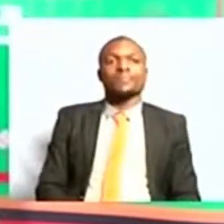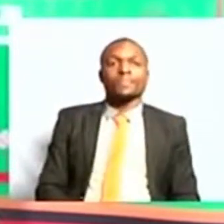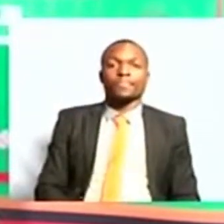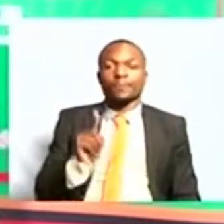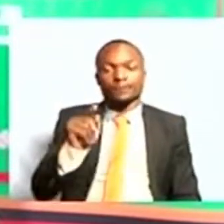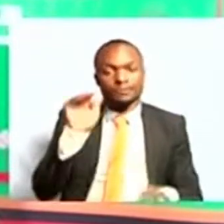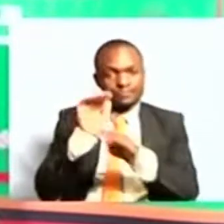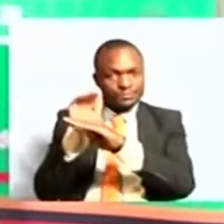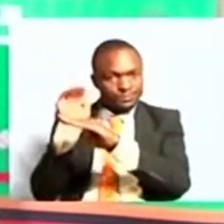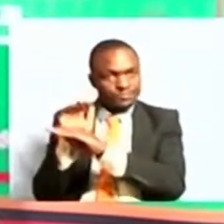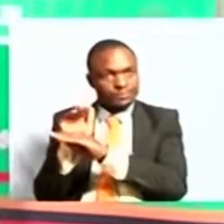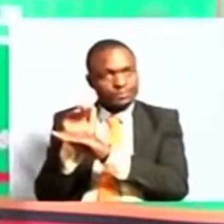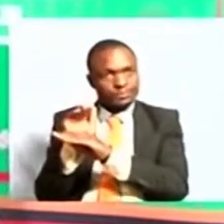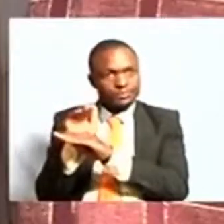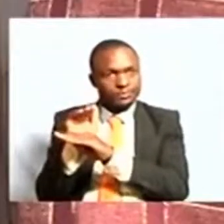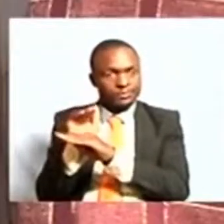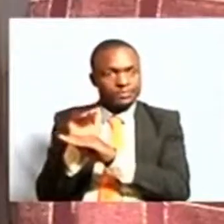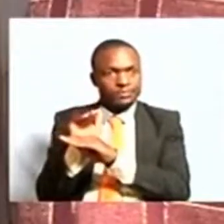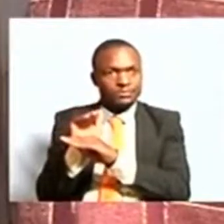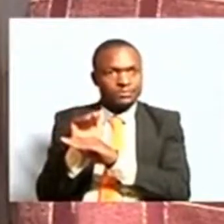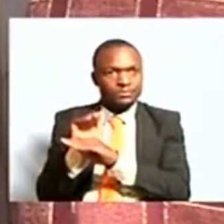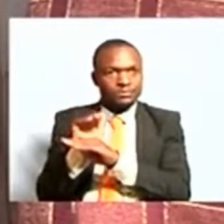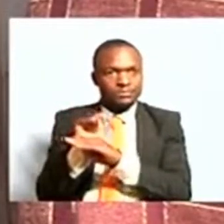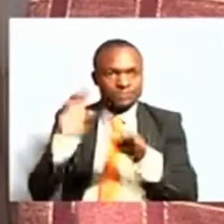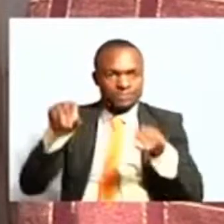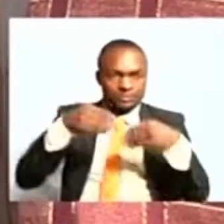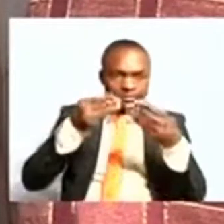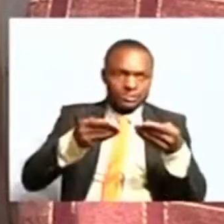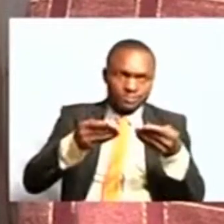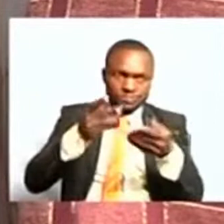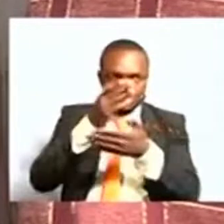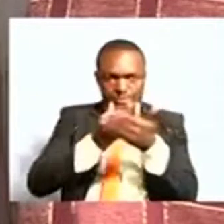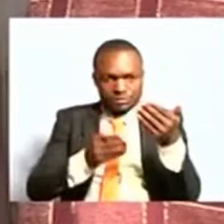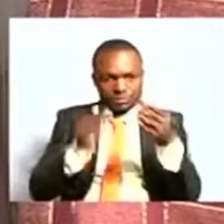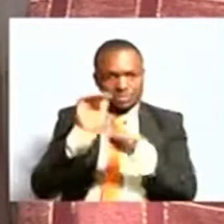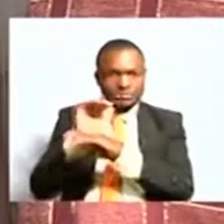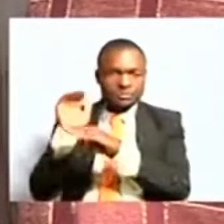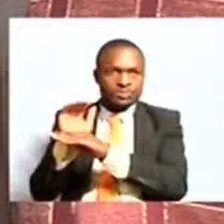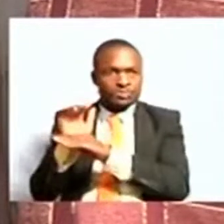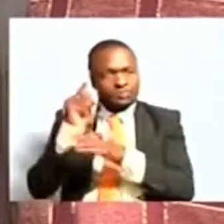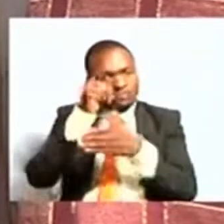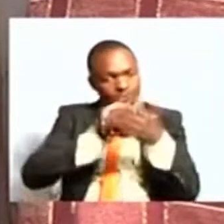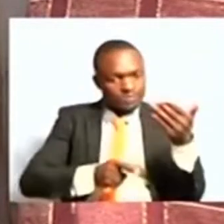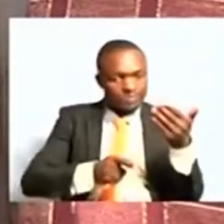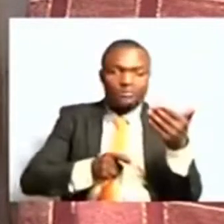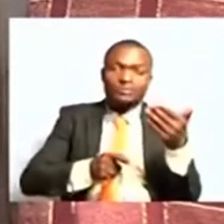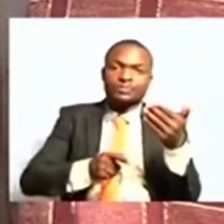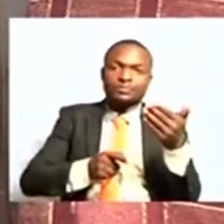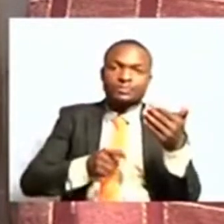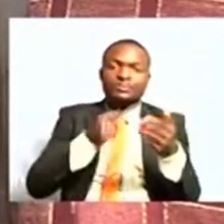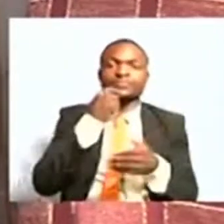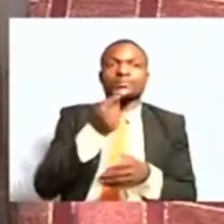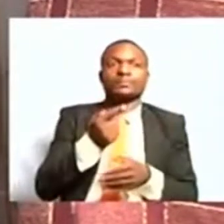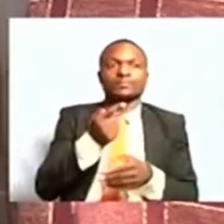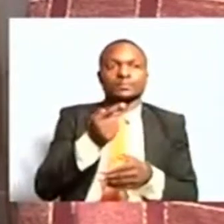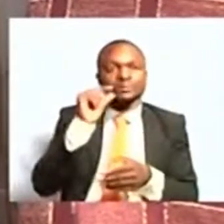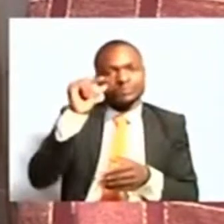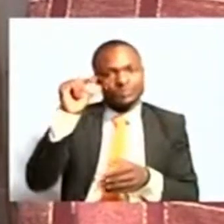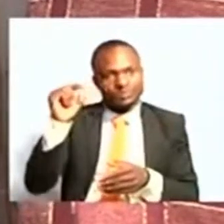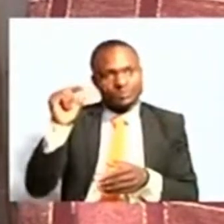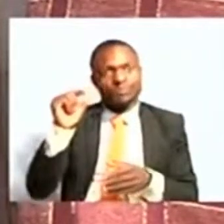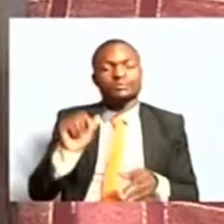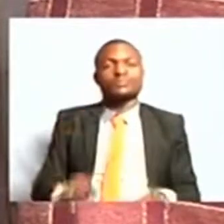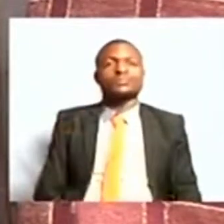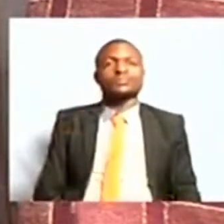I'll comment on. I'll give some comments on what has been mentioned. Briefly, because Briefly. my director